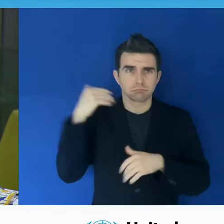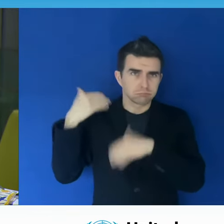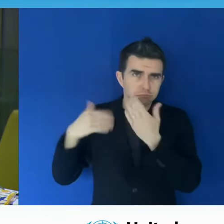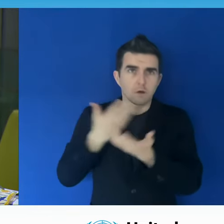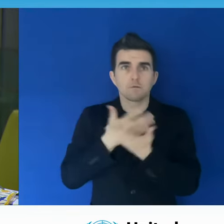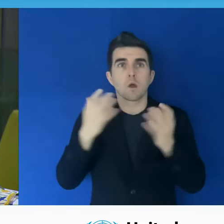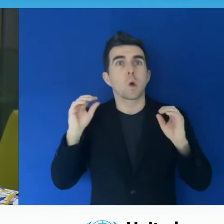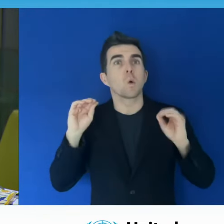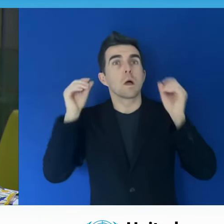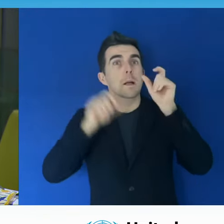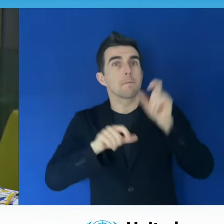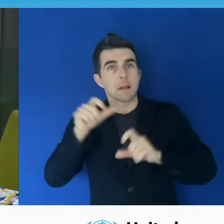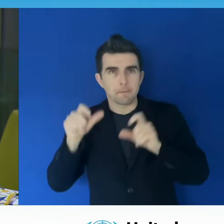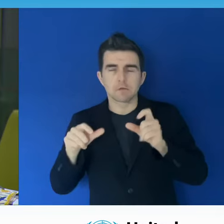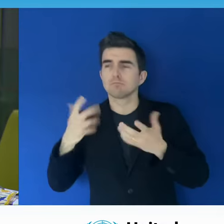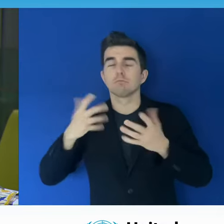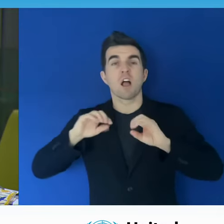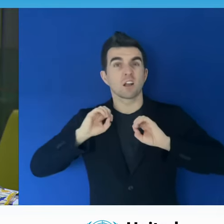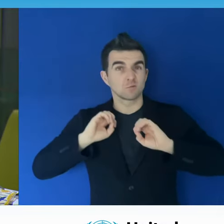especially young people.